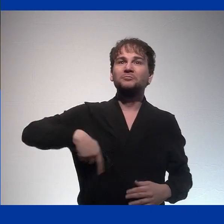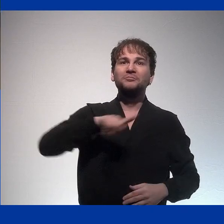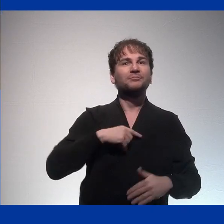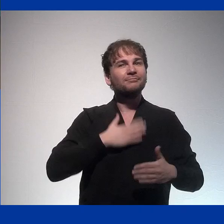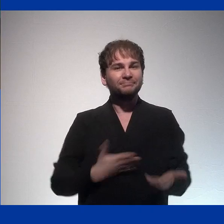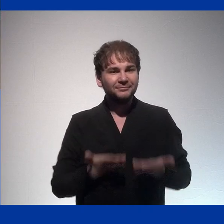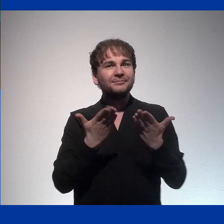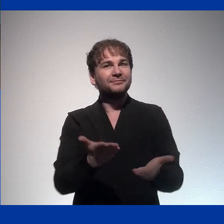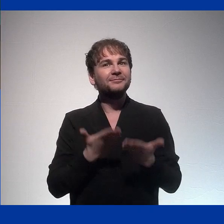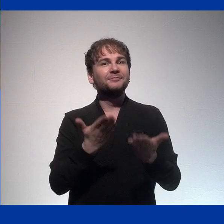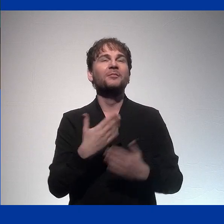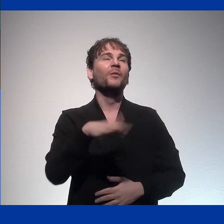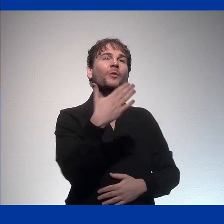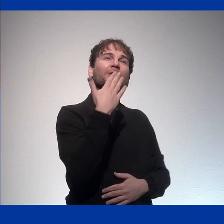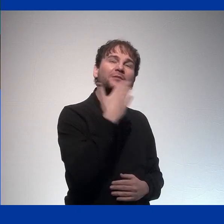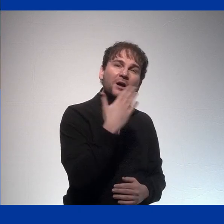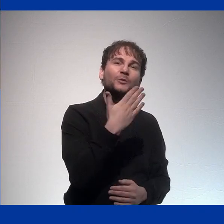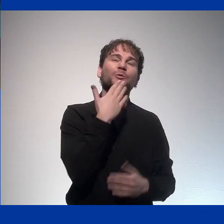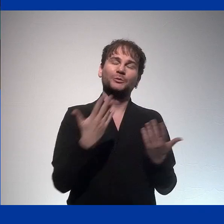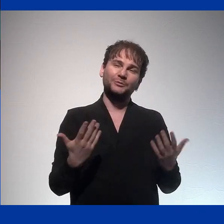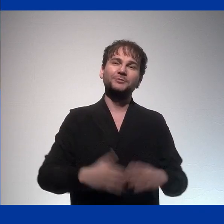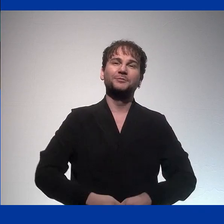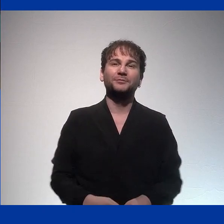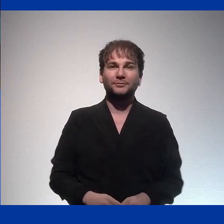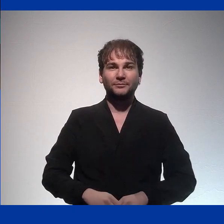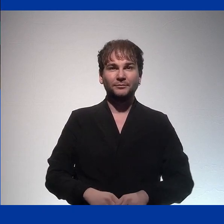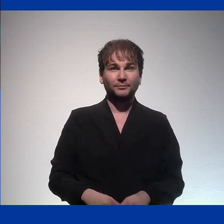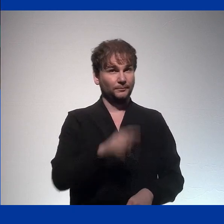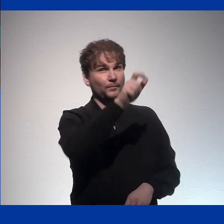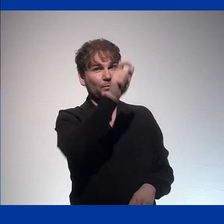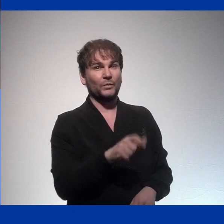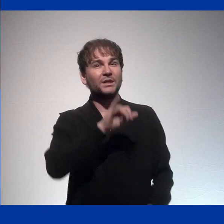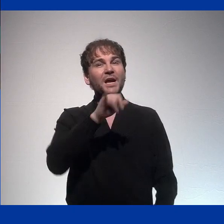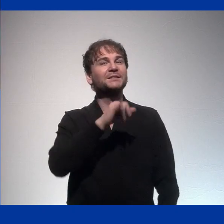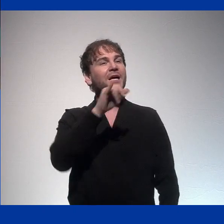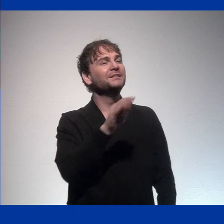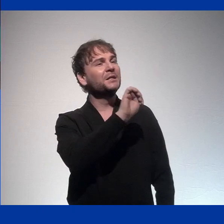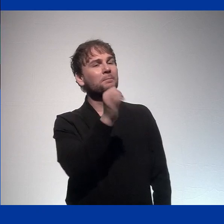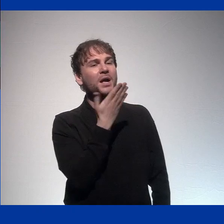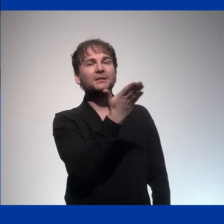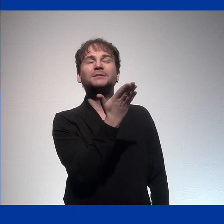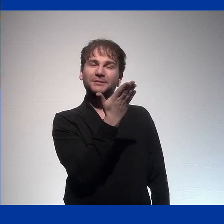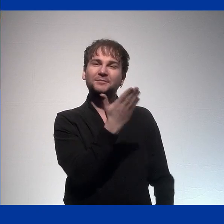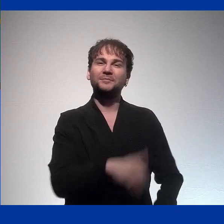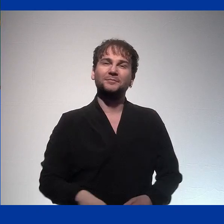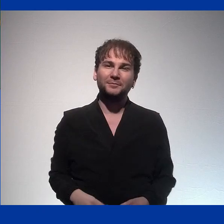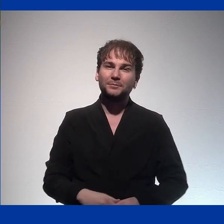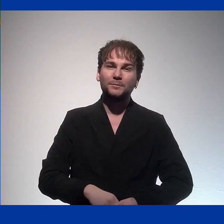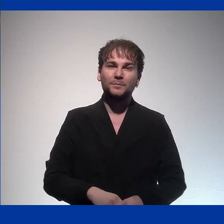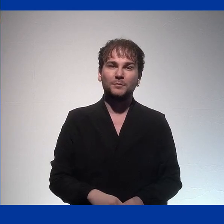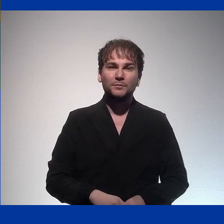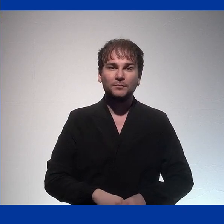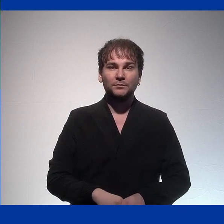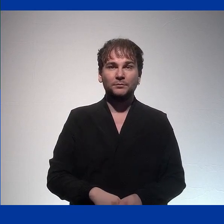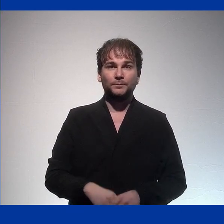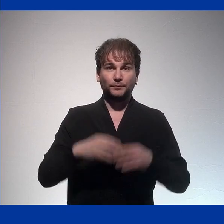Jani Majes, for your answer. Thanks. Next is Hans Mcgielsen, Vice Chair of Intercity Youth. Which